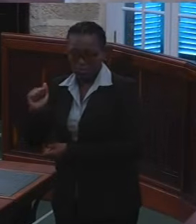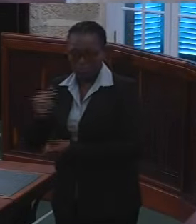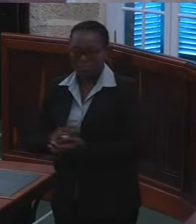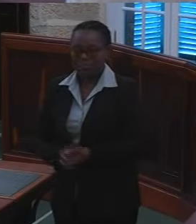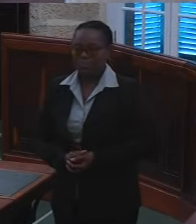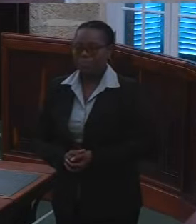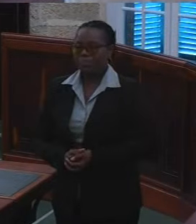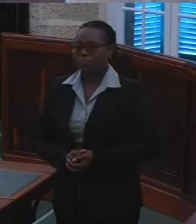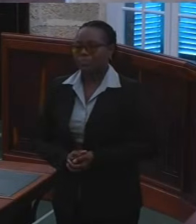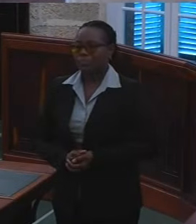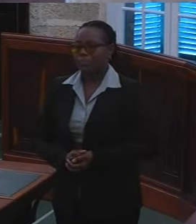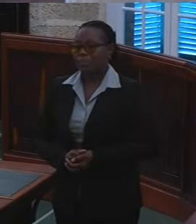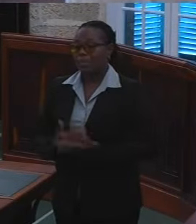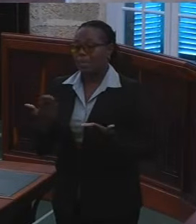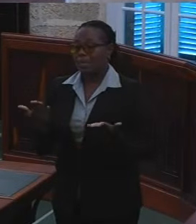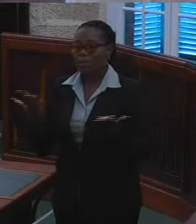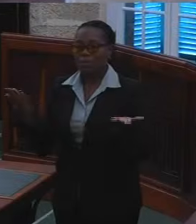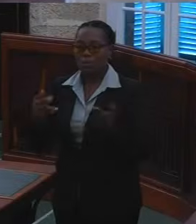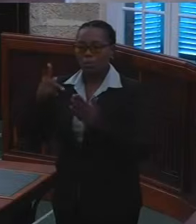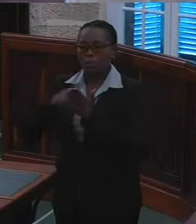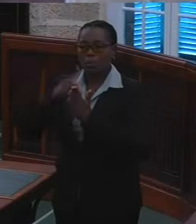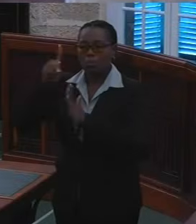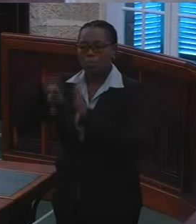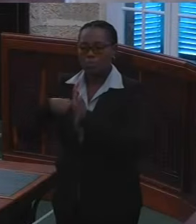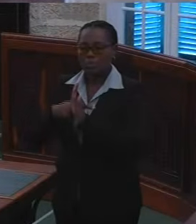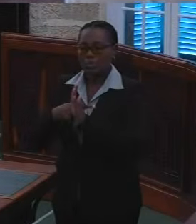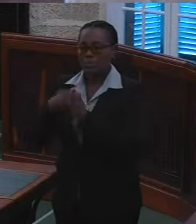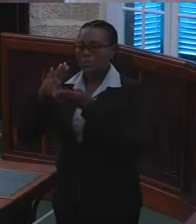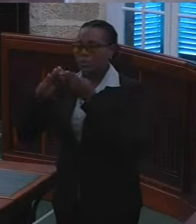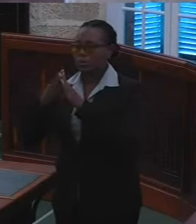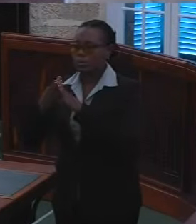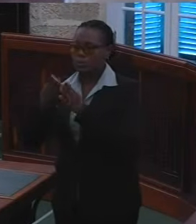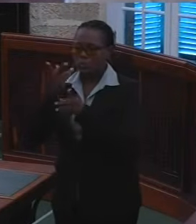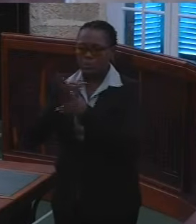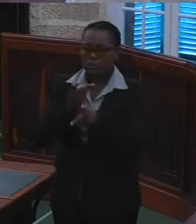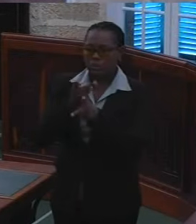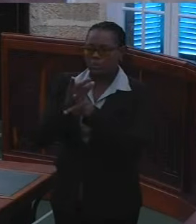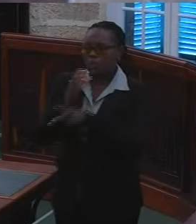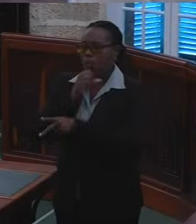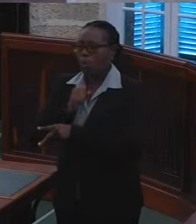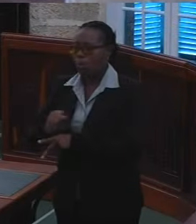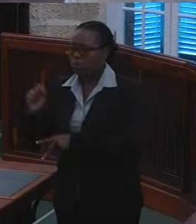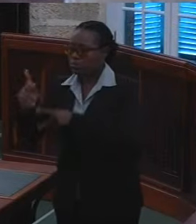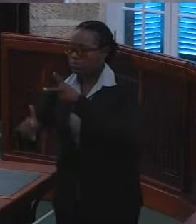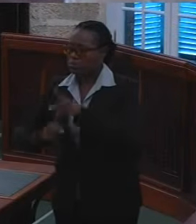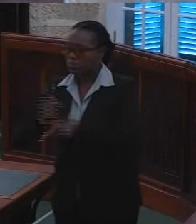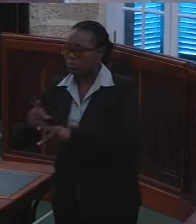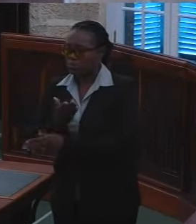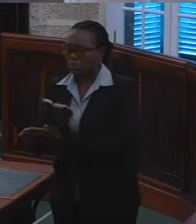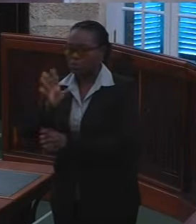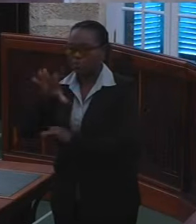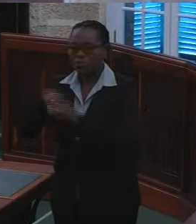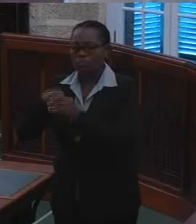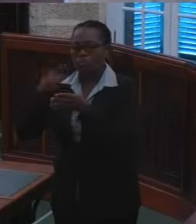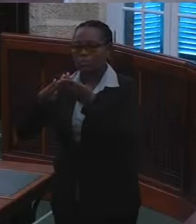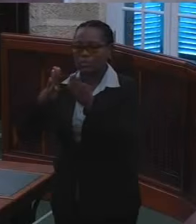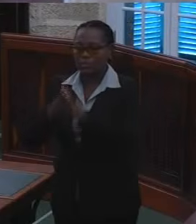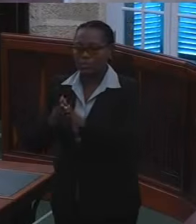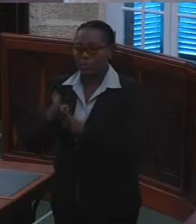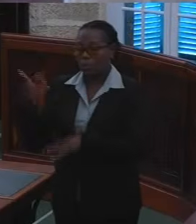community, bringing for care to older persons in the community. Now this is really at the heartstring of the Prime Minister